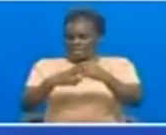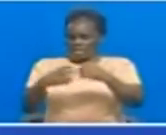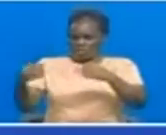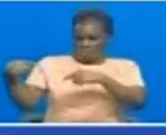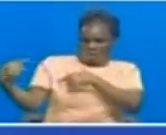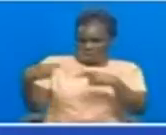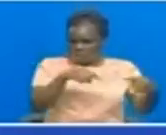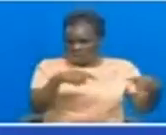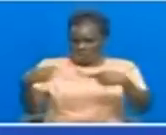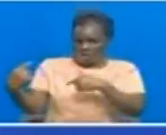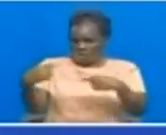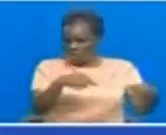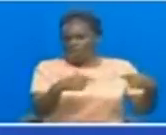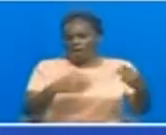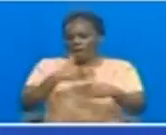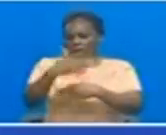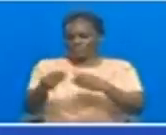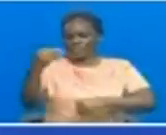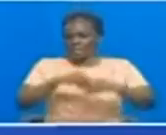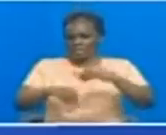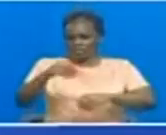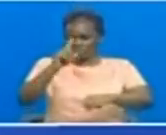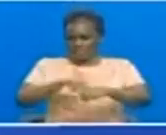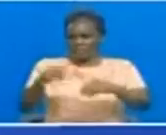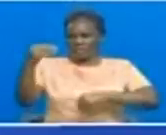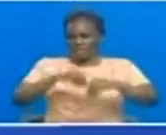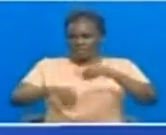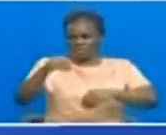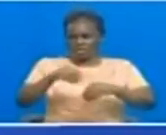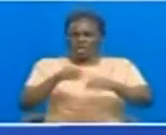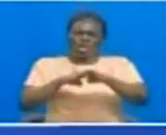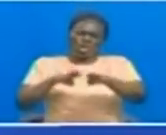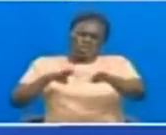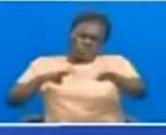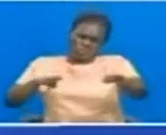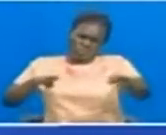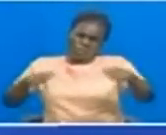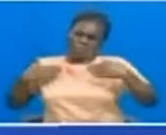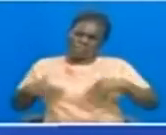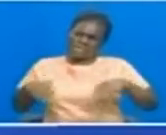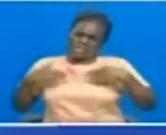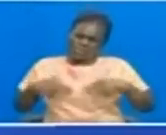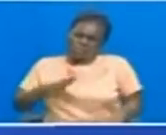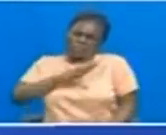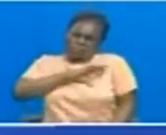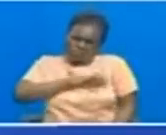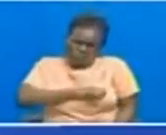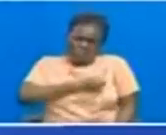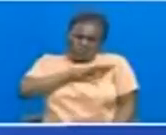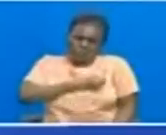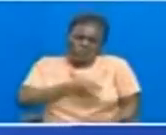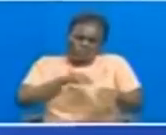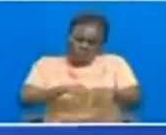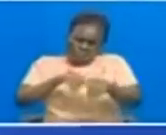post-election violence that followed that time. I remember during the election time, the long queues that people had to follow